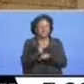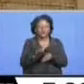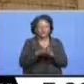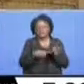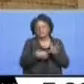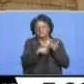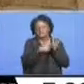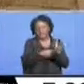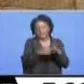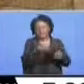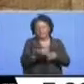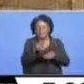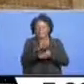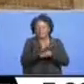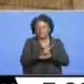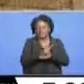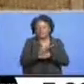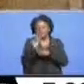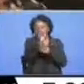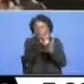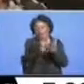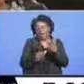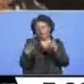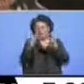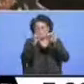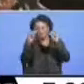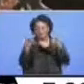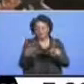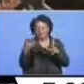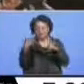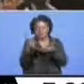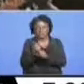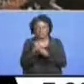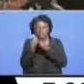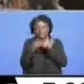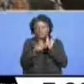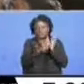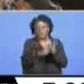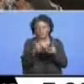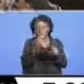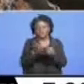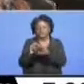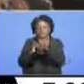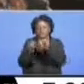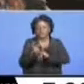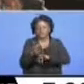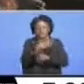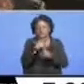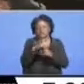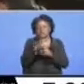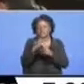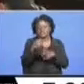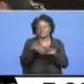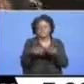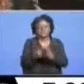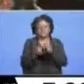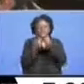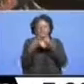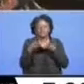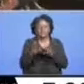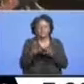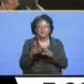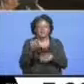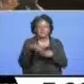tackling tourism and culture in a unique way. Other things, and we have something very unique to the Bahamas where we use the top